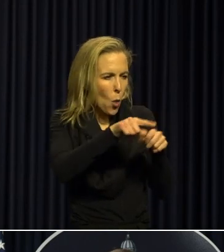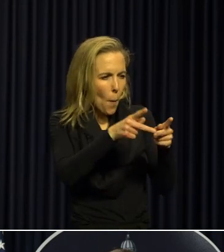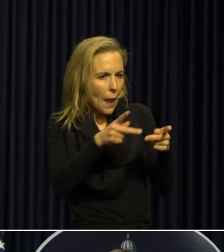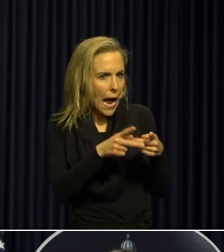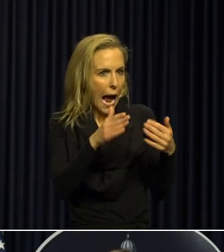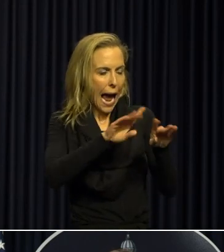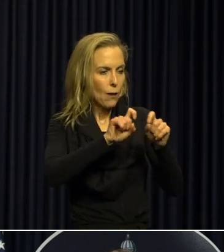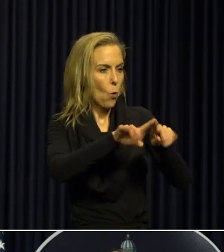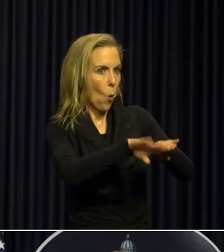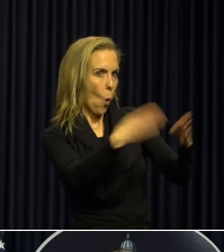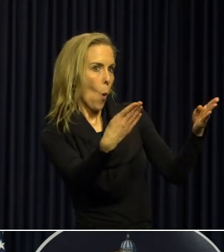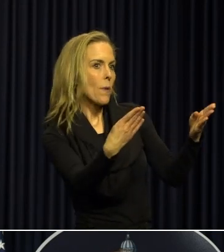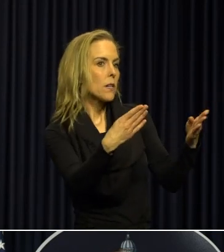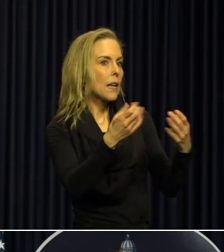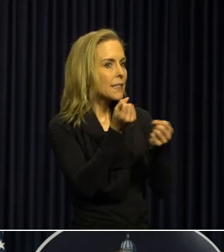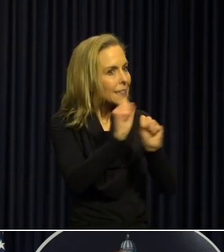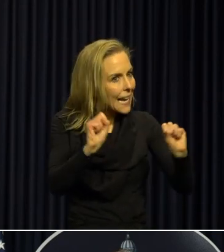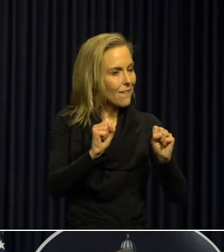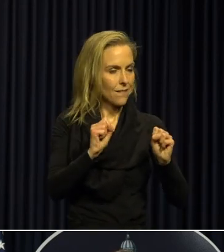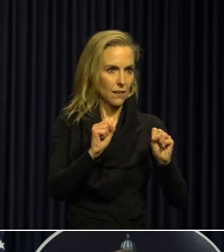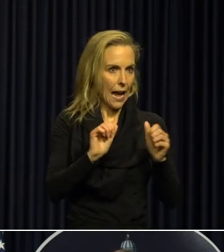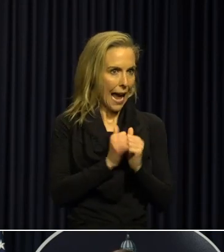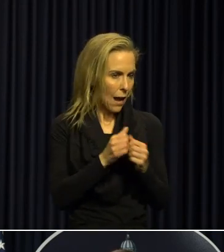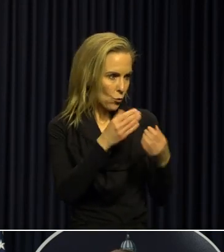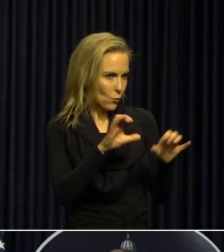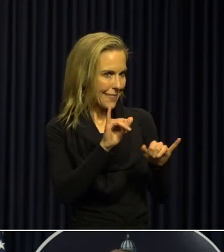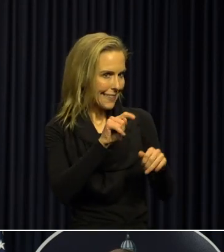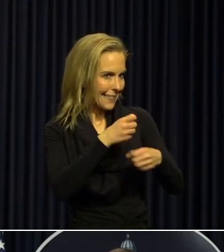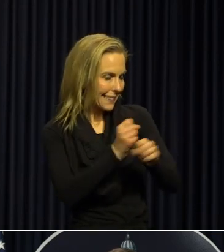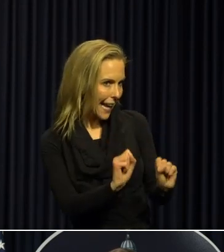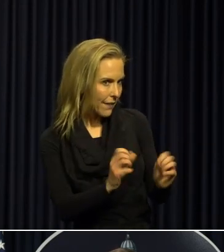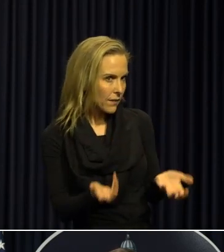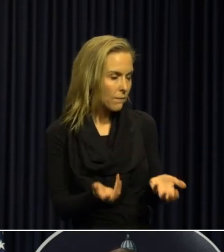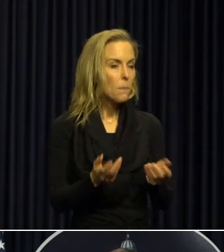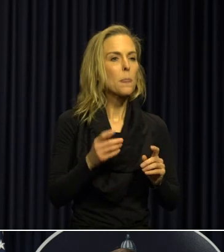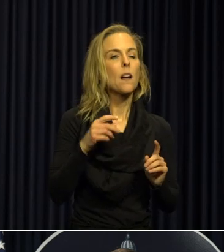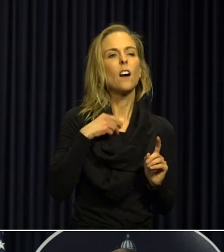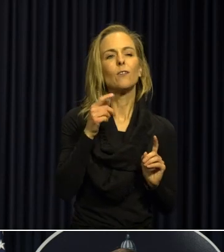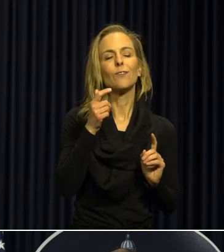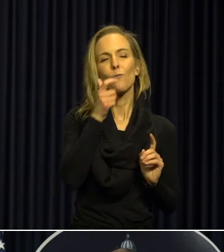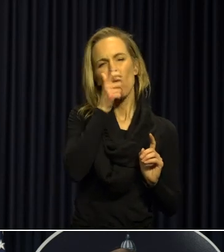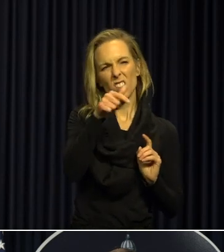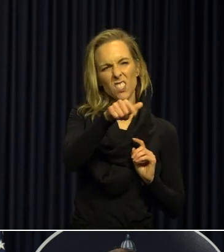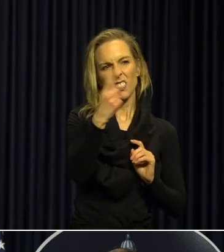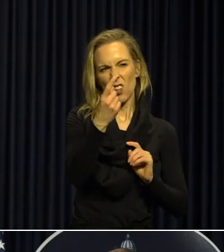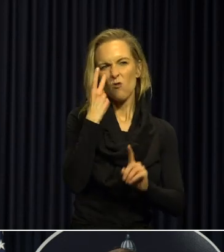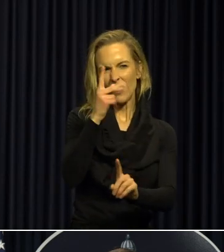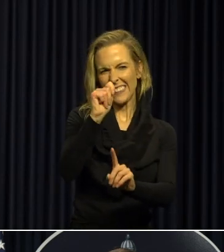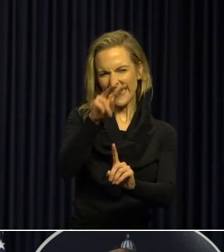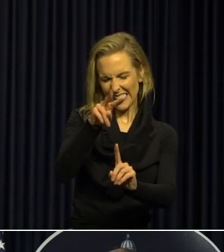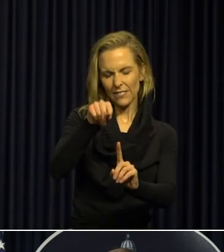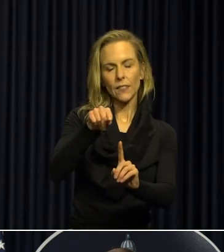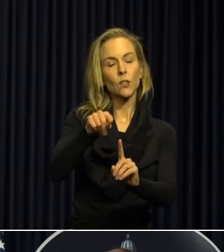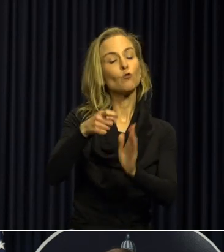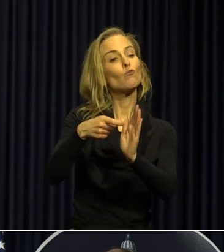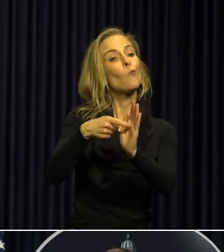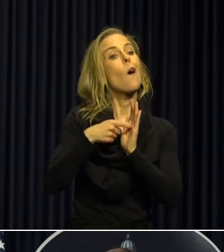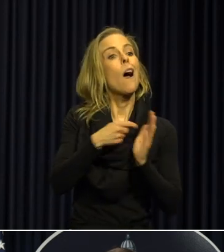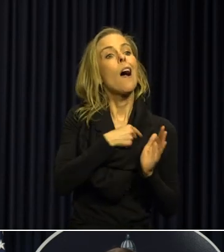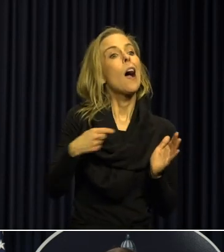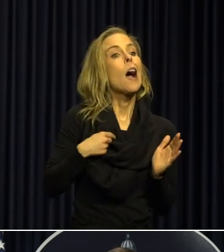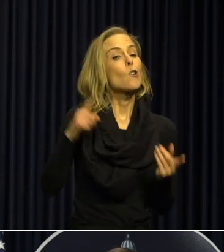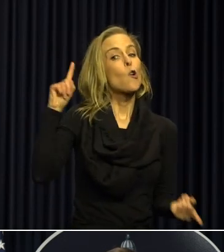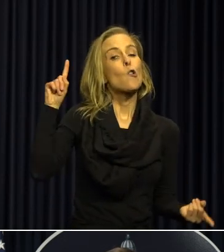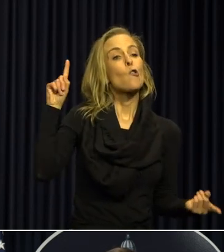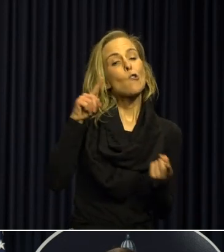manner. And I saw an opinion piece on TV saying that this required us to just have lower